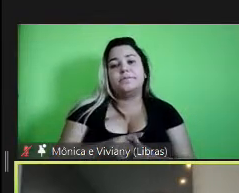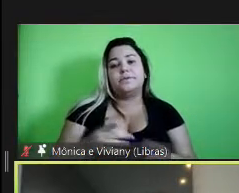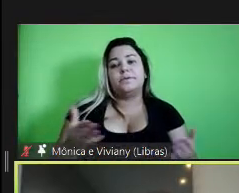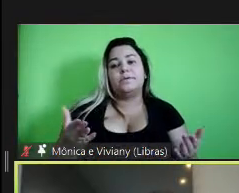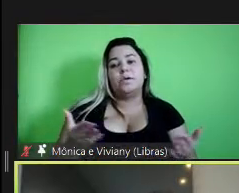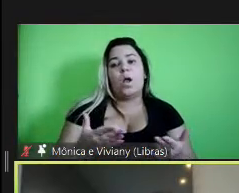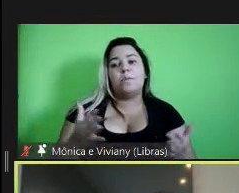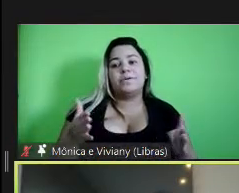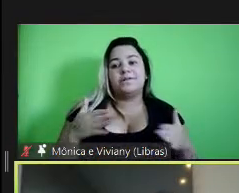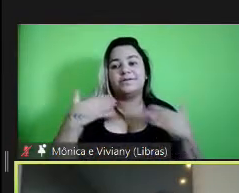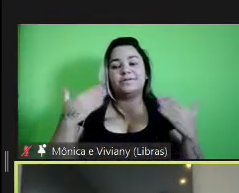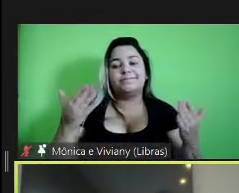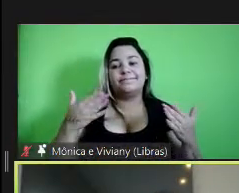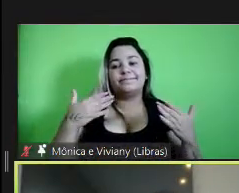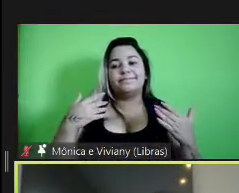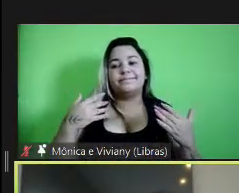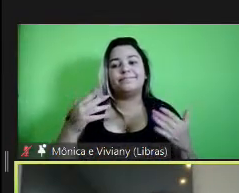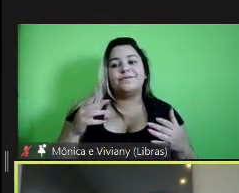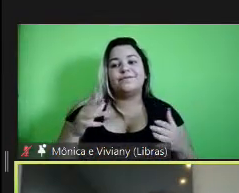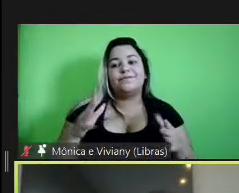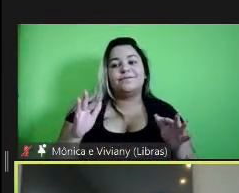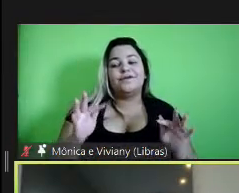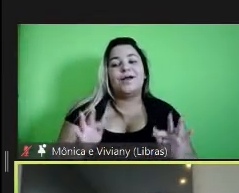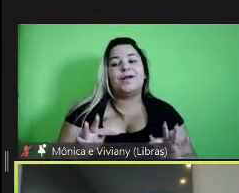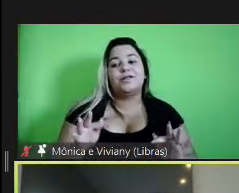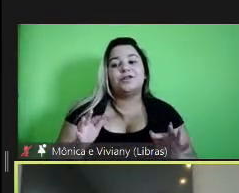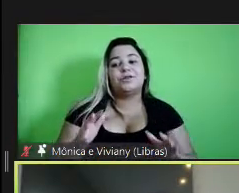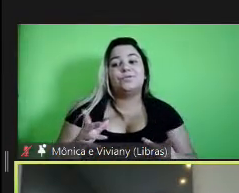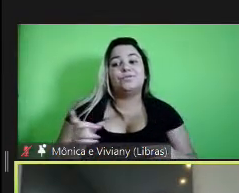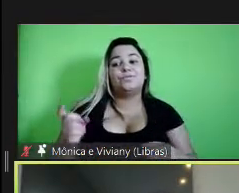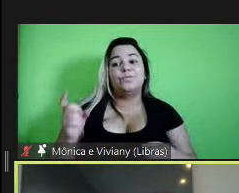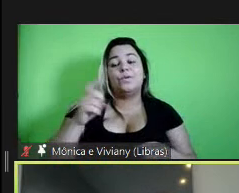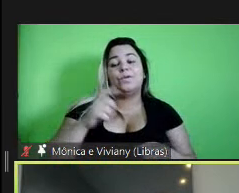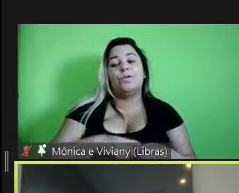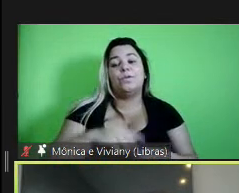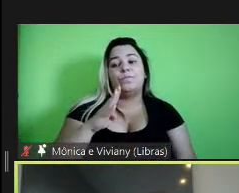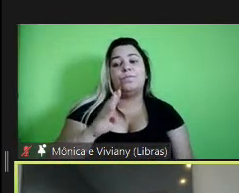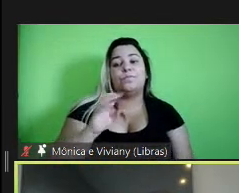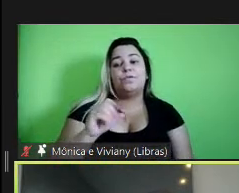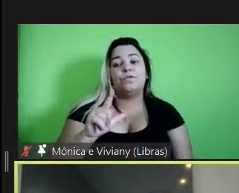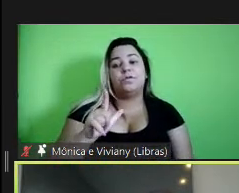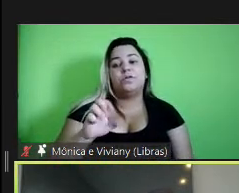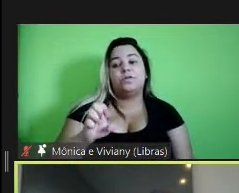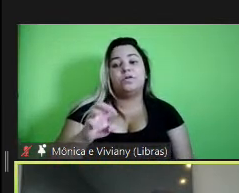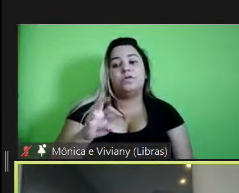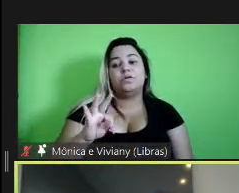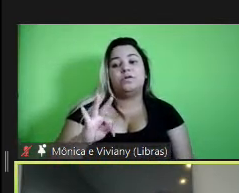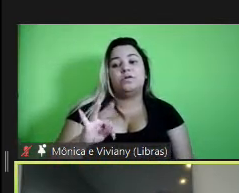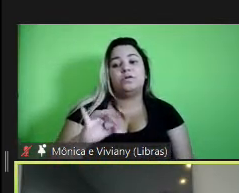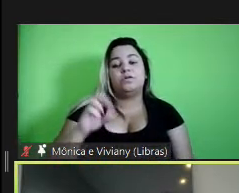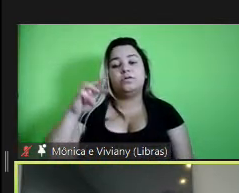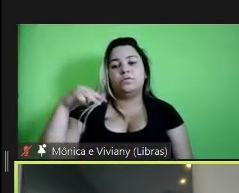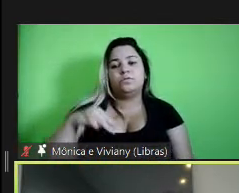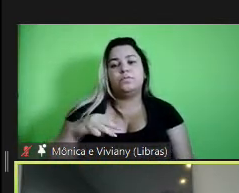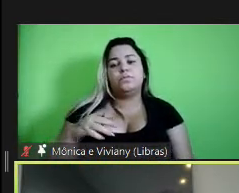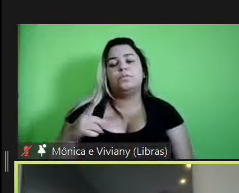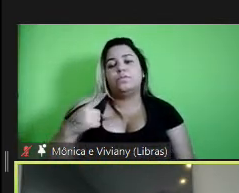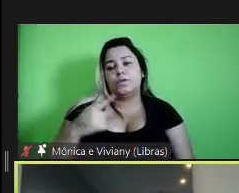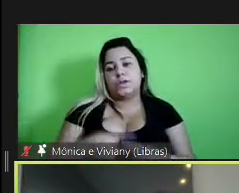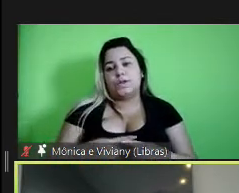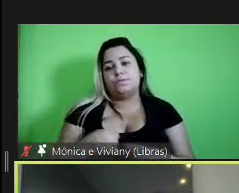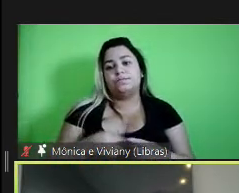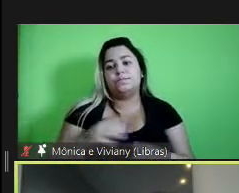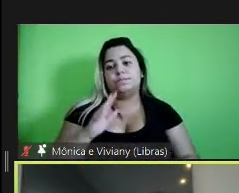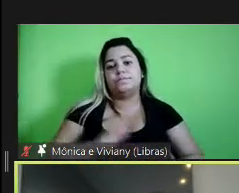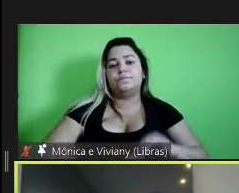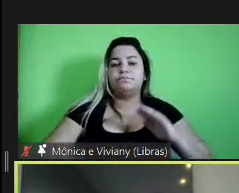And now we are very happy to say that we returned the bulletin from CISBAM from last year,